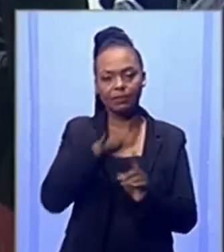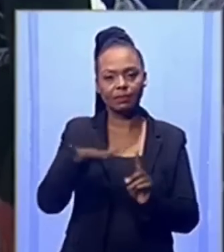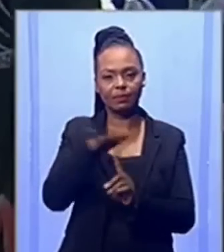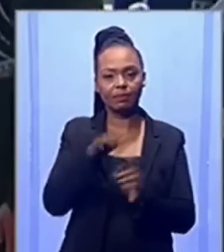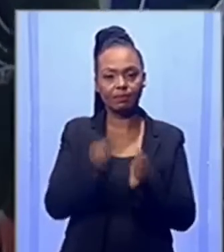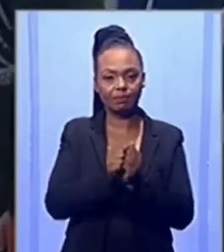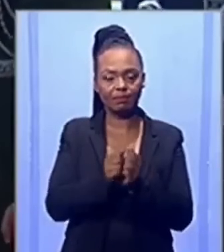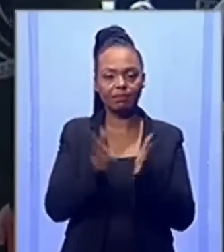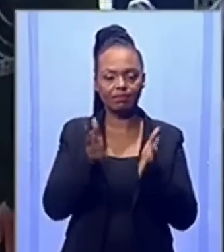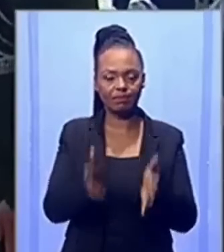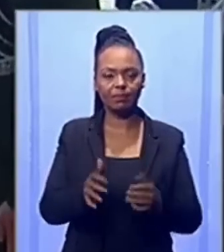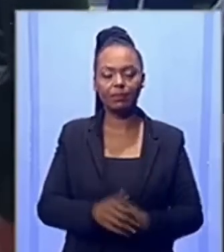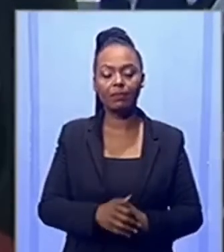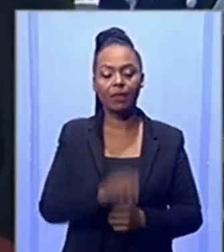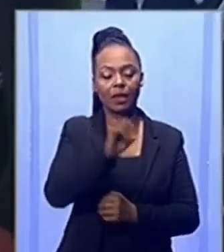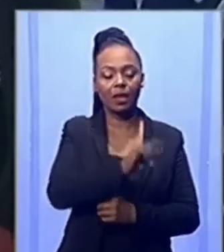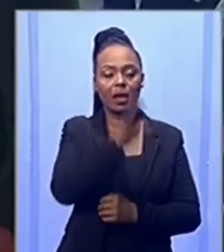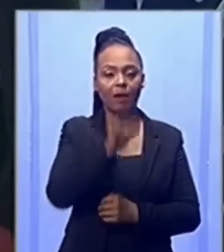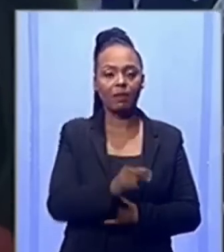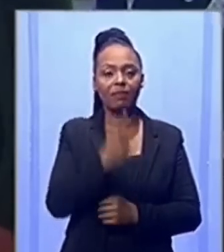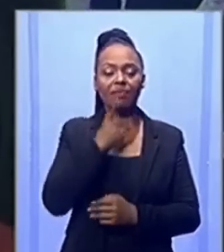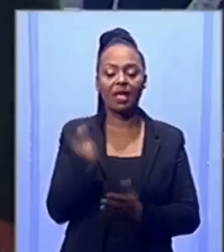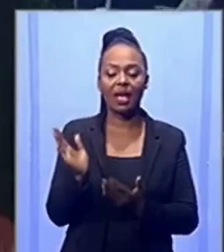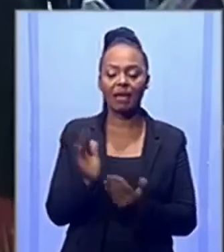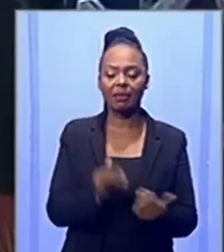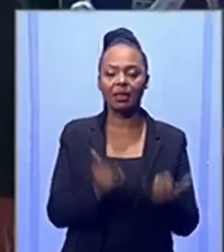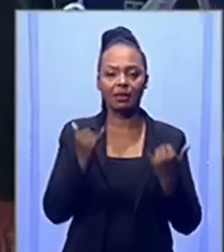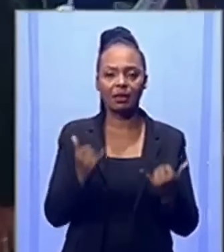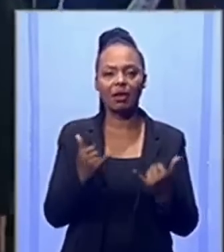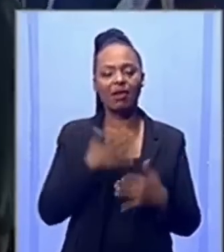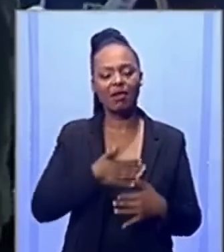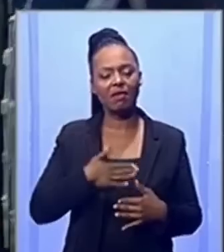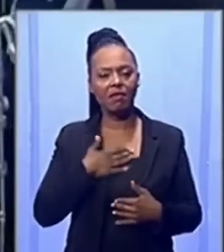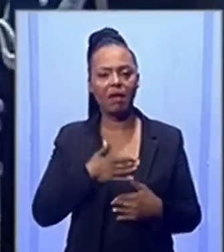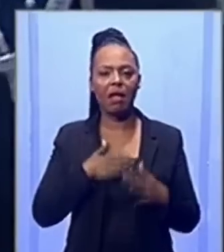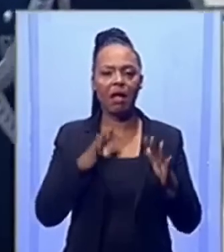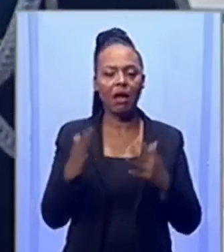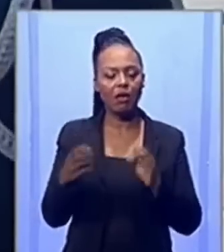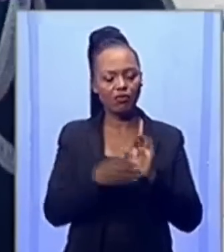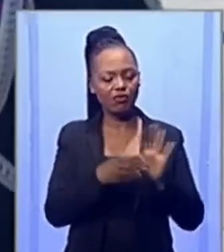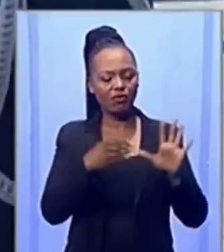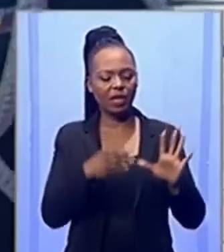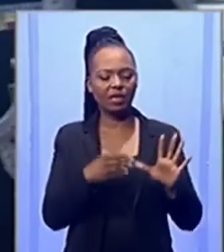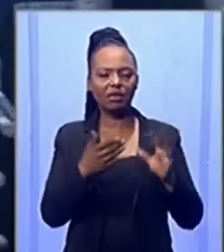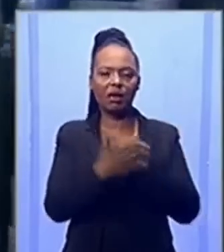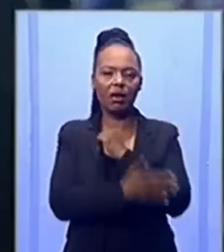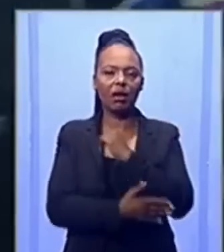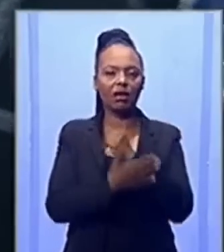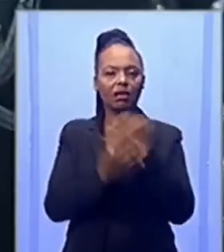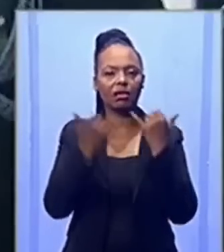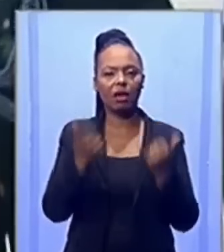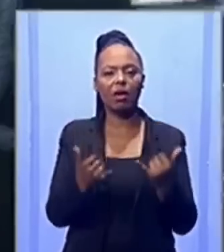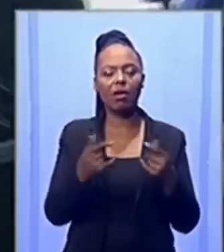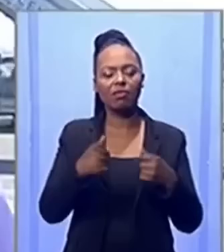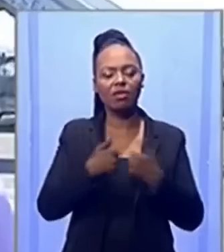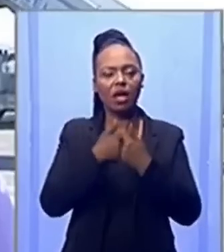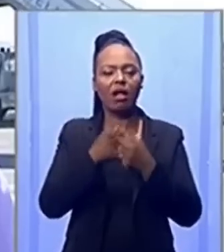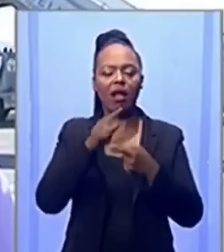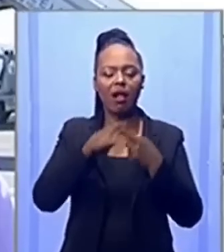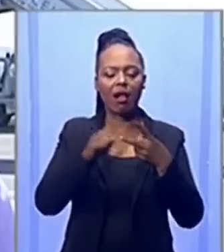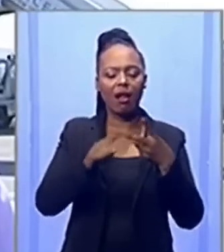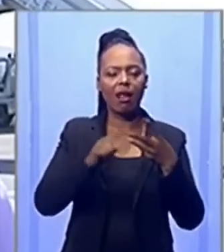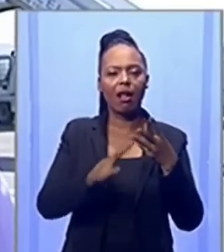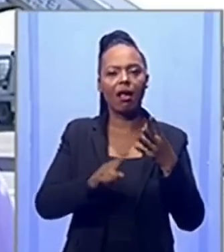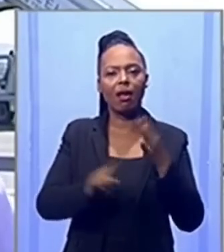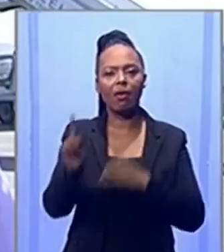Afrika Borwa e re e lebelletse ka thasello e kgolo ka utlwa maikutlo a dinaha tsa BRICS ka diphephetso tse teng lefatsheng. There are